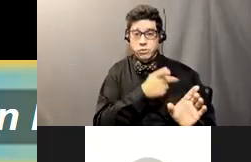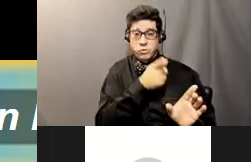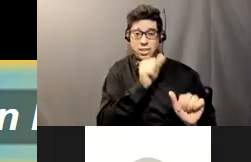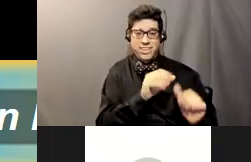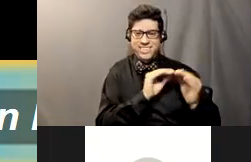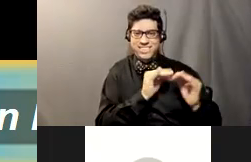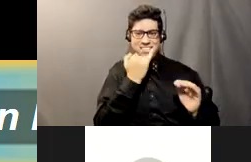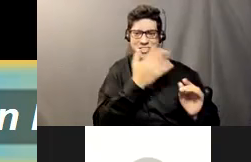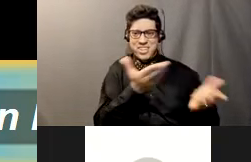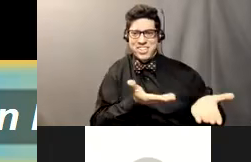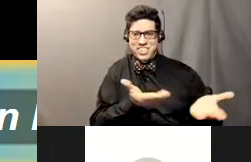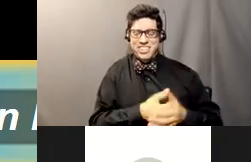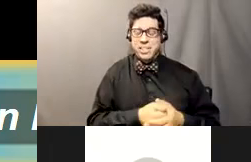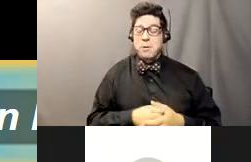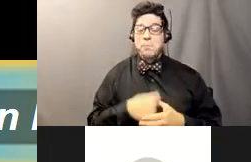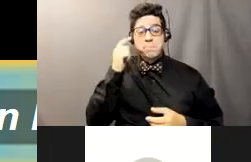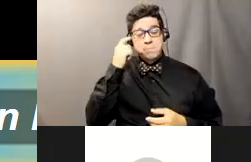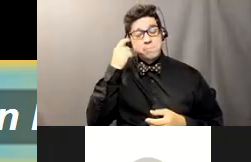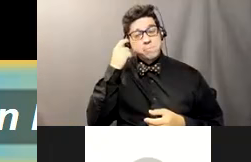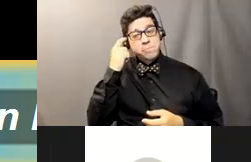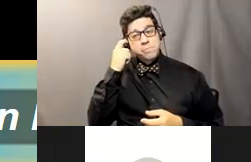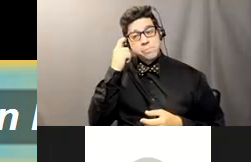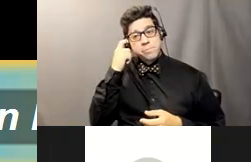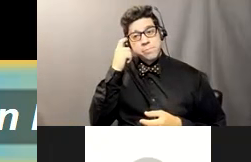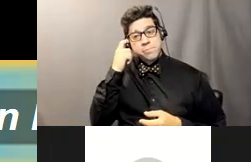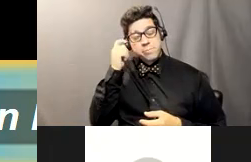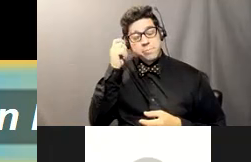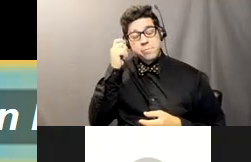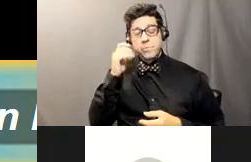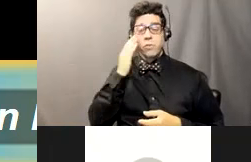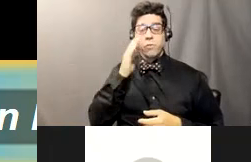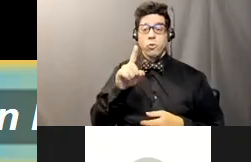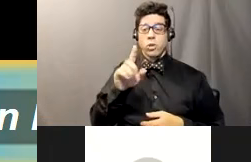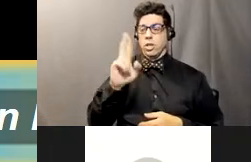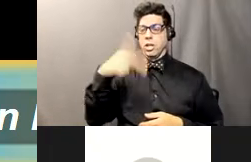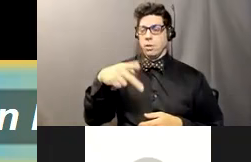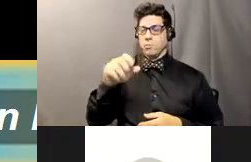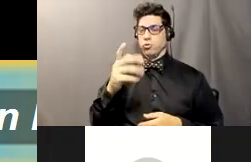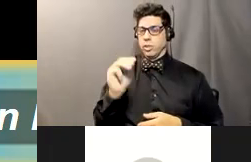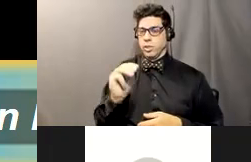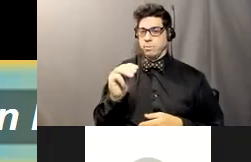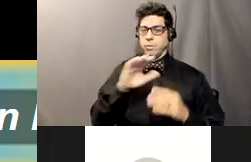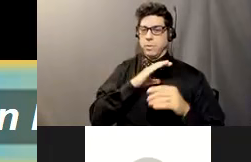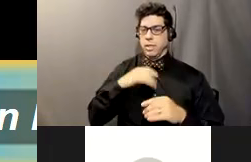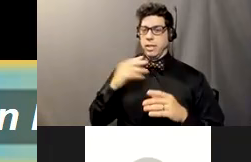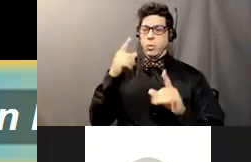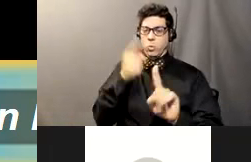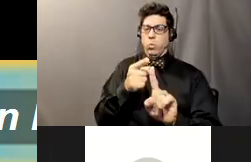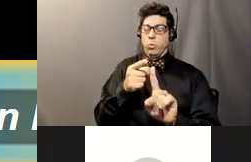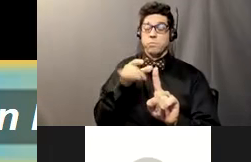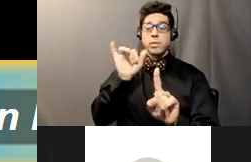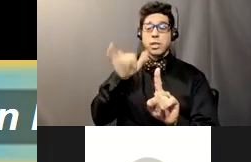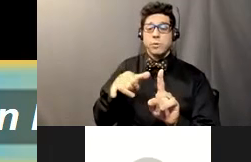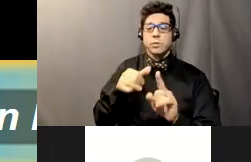anytime. So as far as our upstream committee and the goal, the goal was to